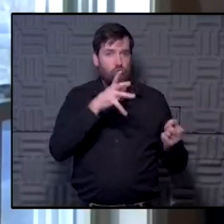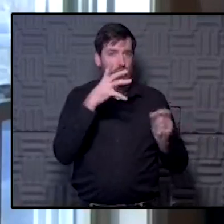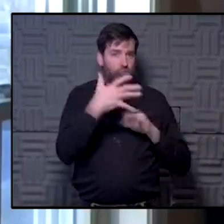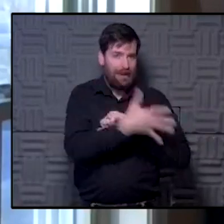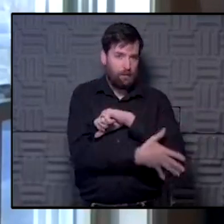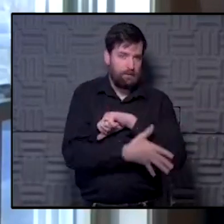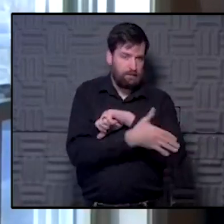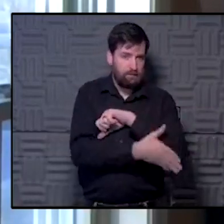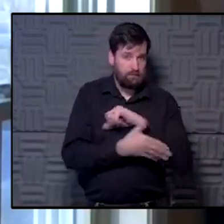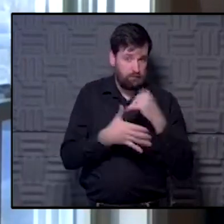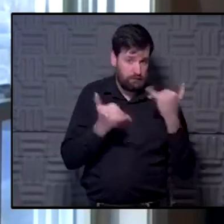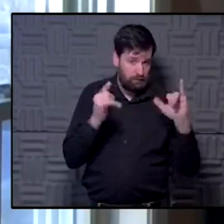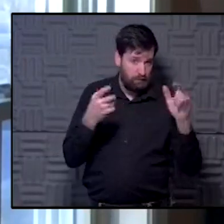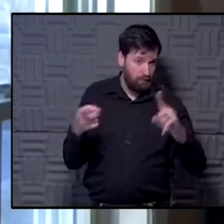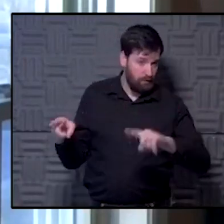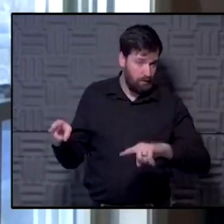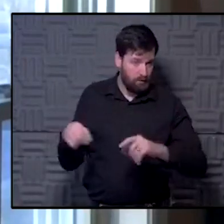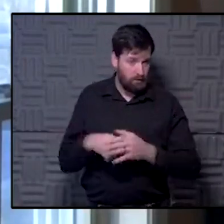occurring?